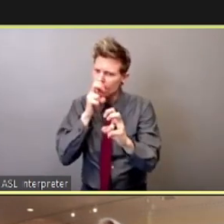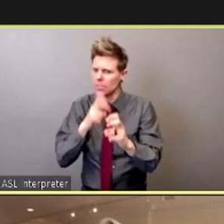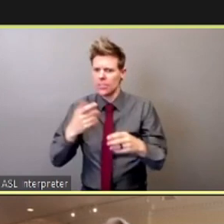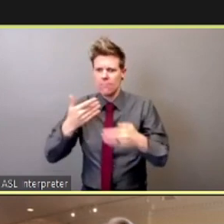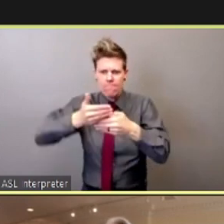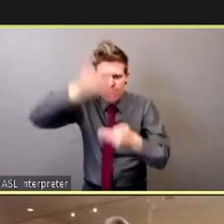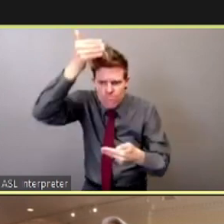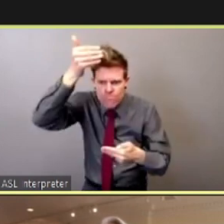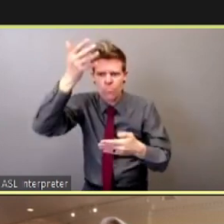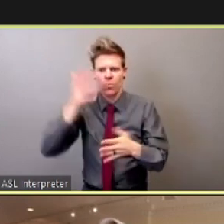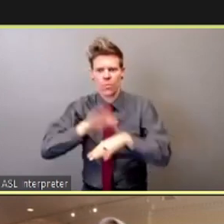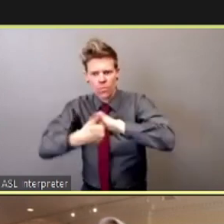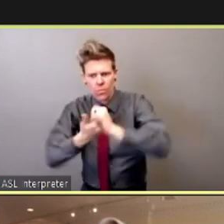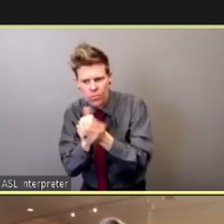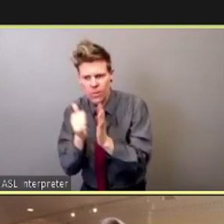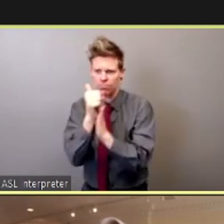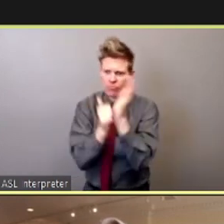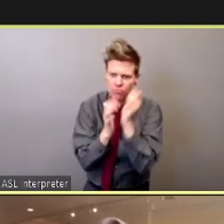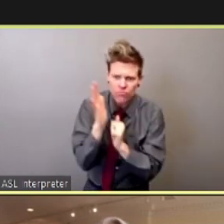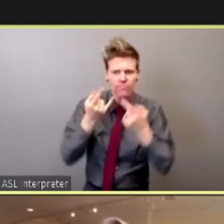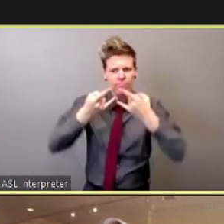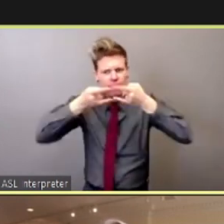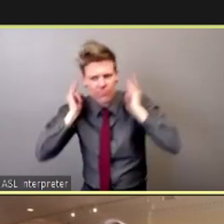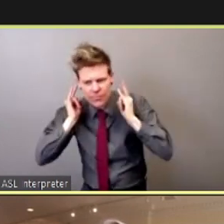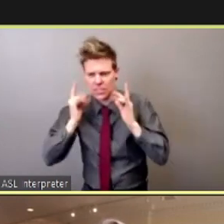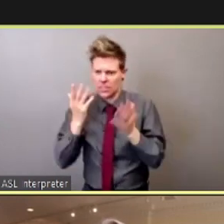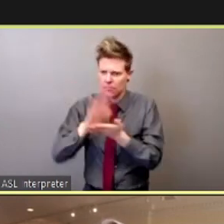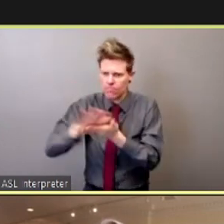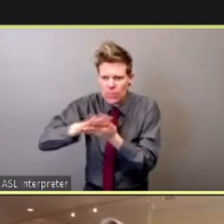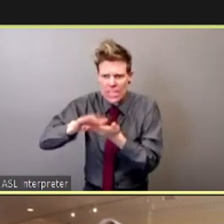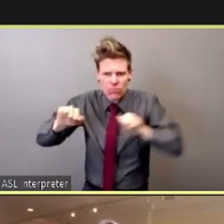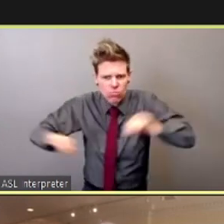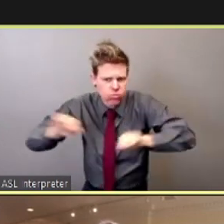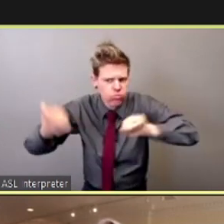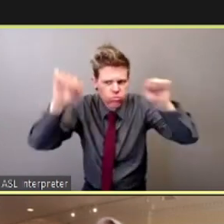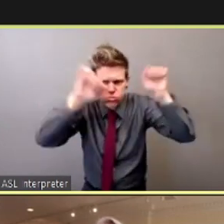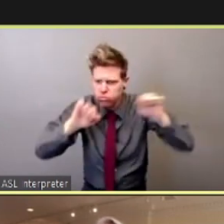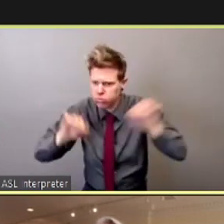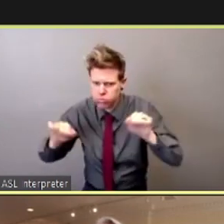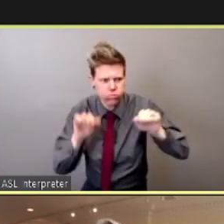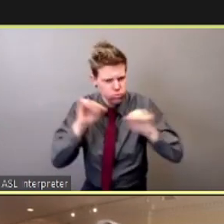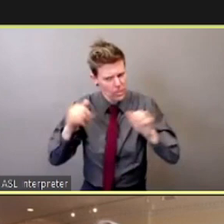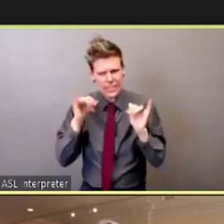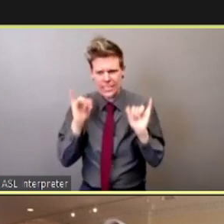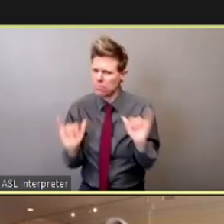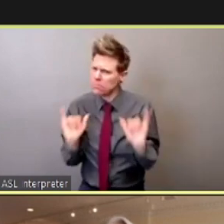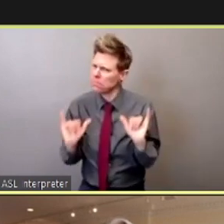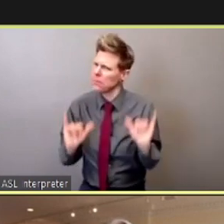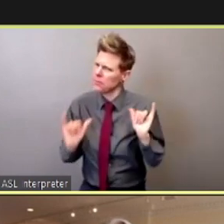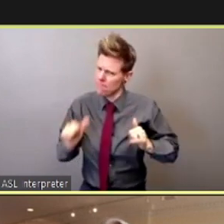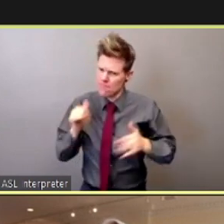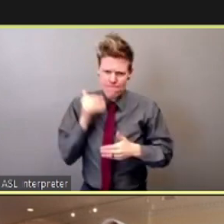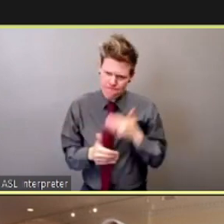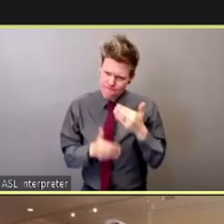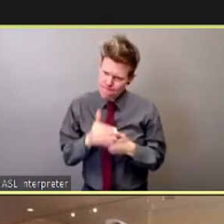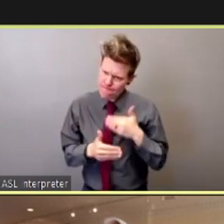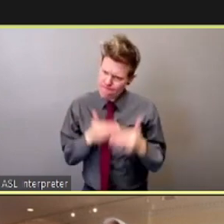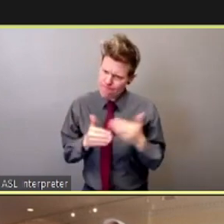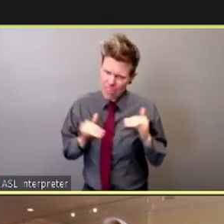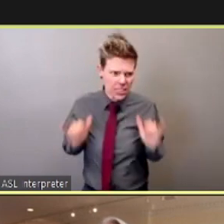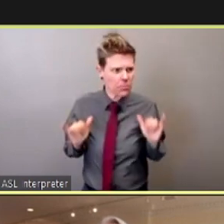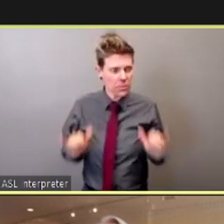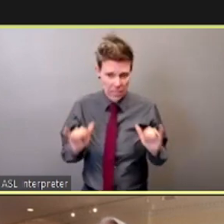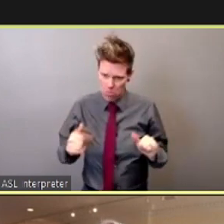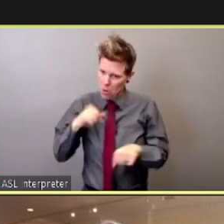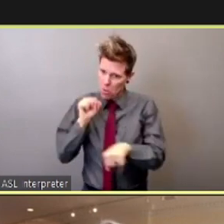Mexicans doubling and tripling down on their own COVID safe practices. All of those things with vaccine, which means we're